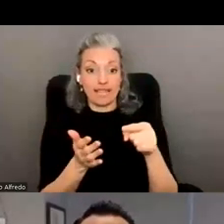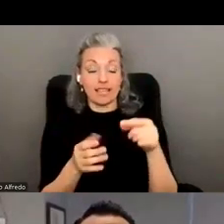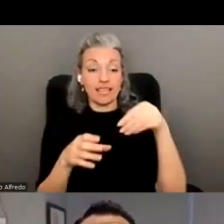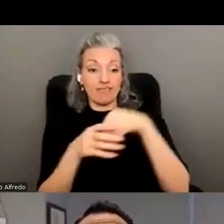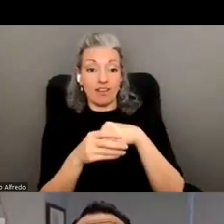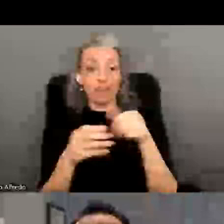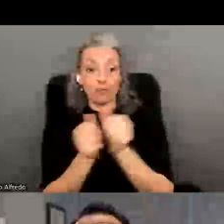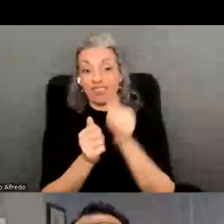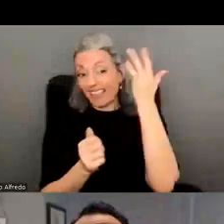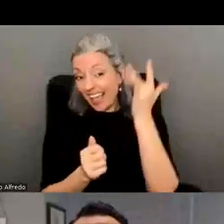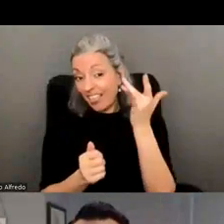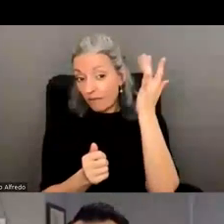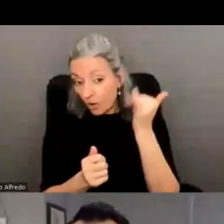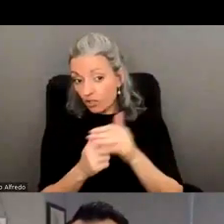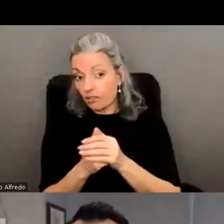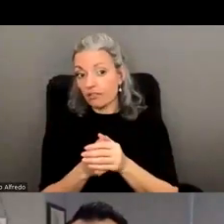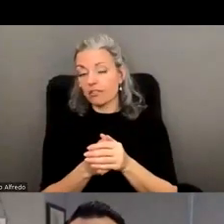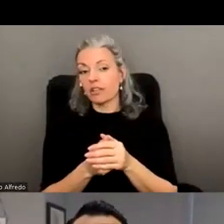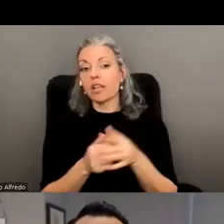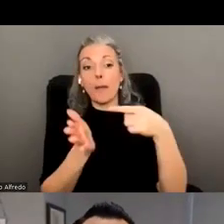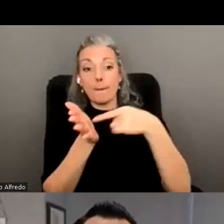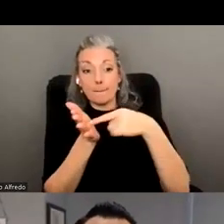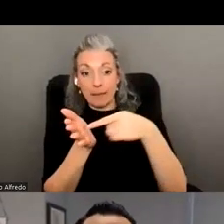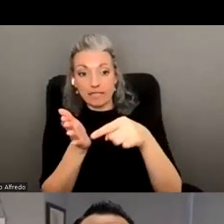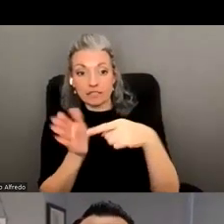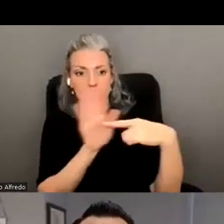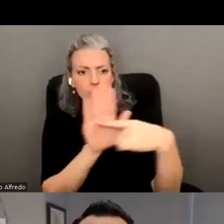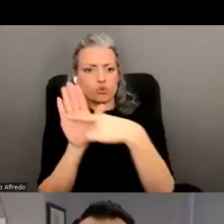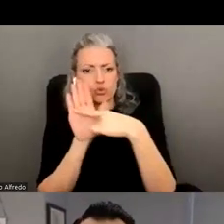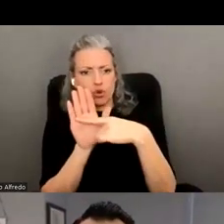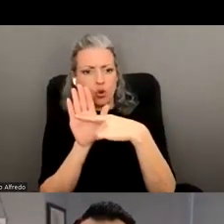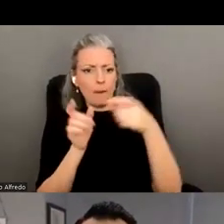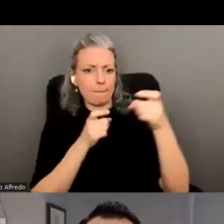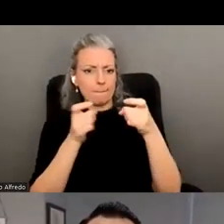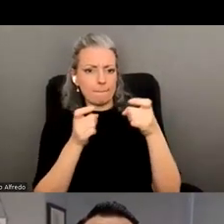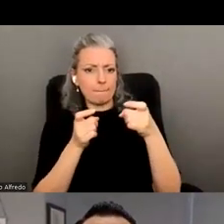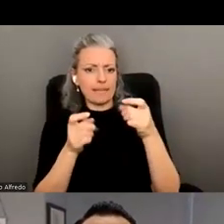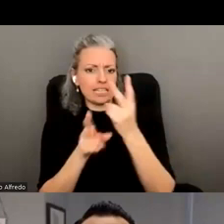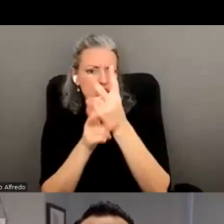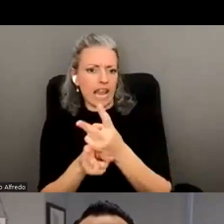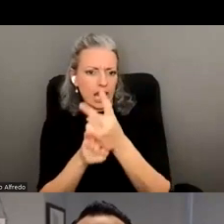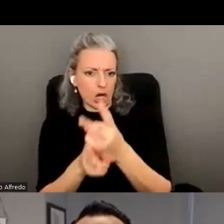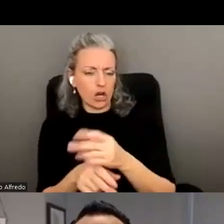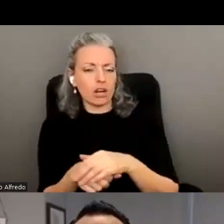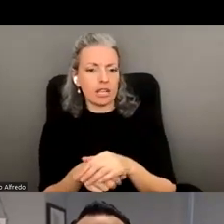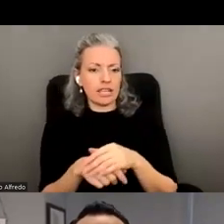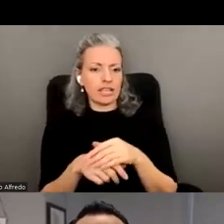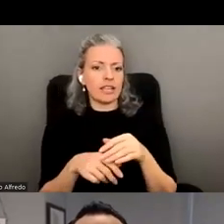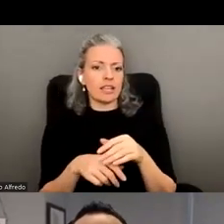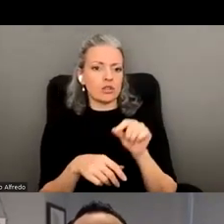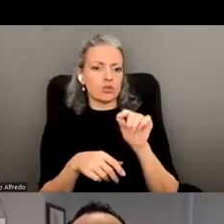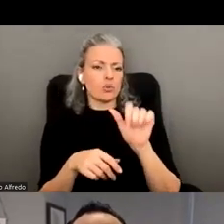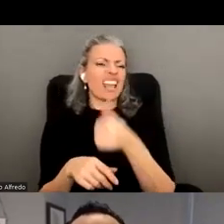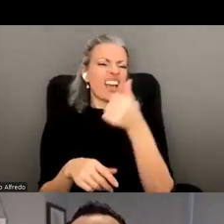in California. We call it healthcare payments to reflect the prevalence of managed care and value-based payment in the state. 20 other states